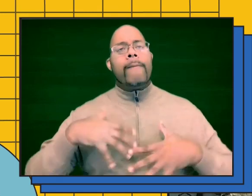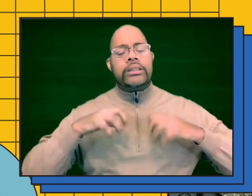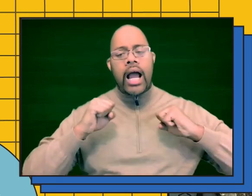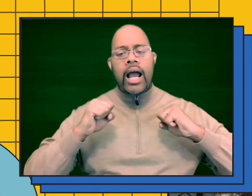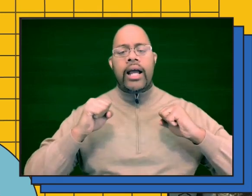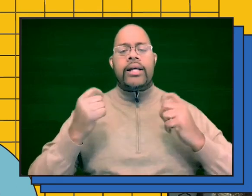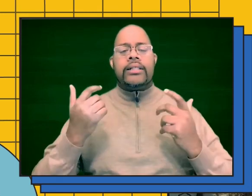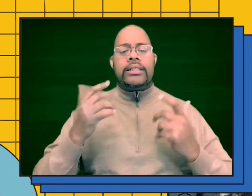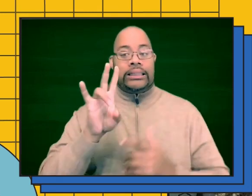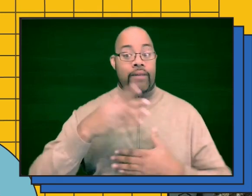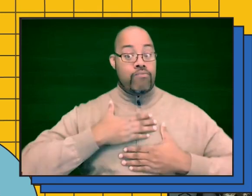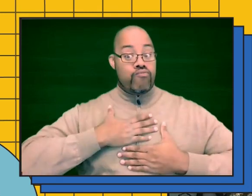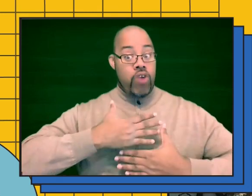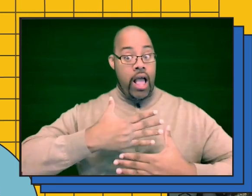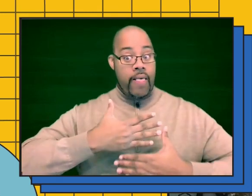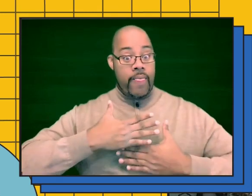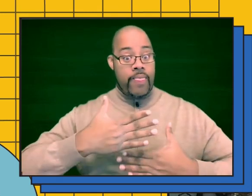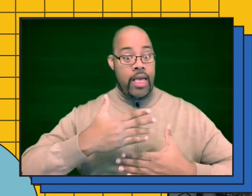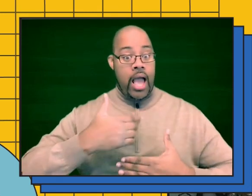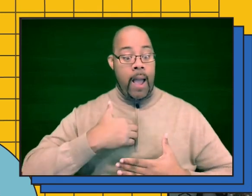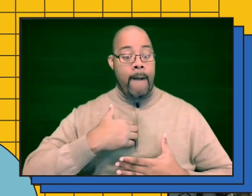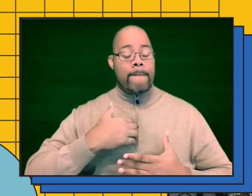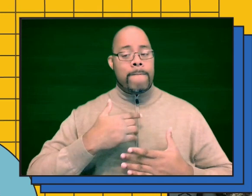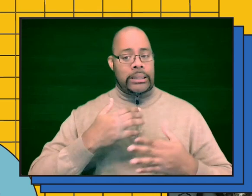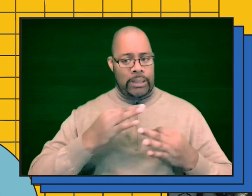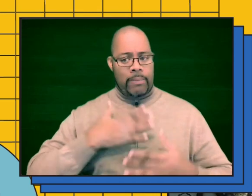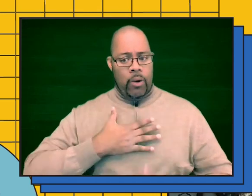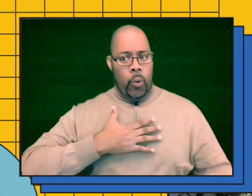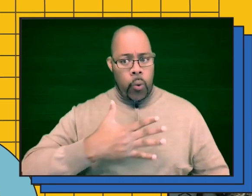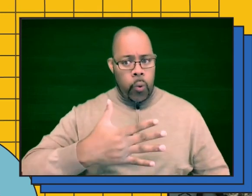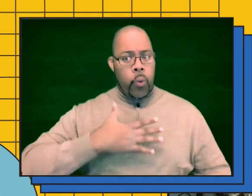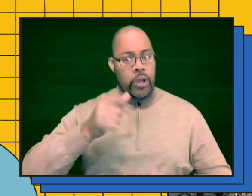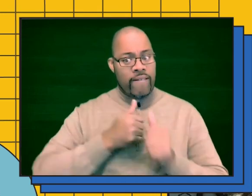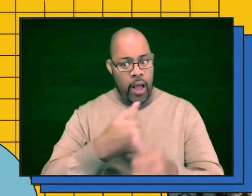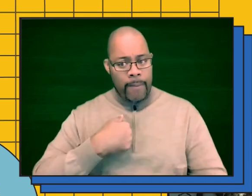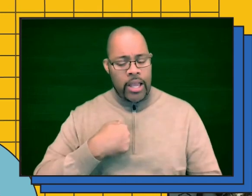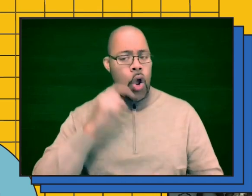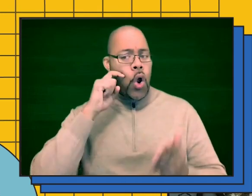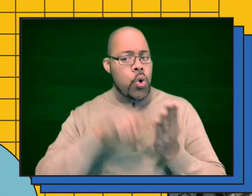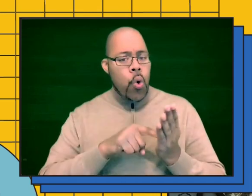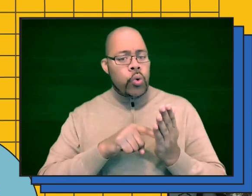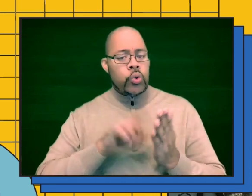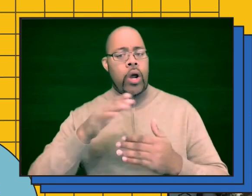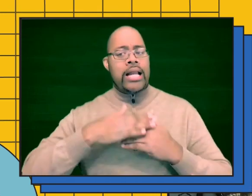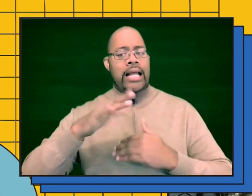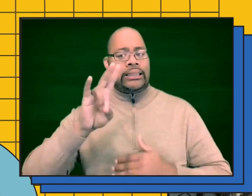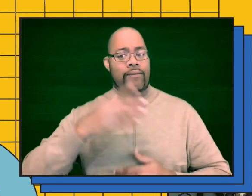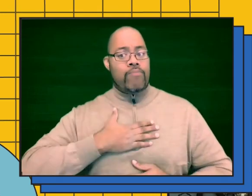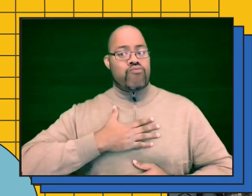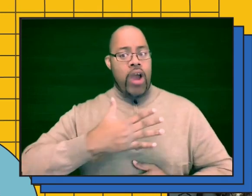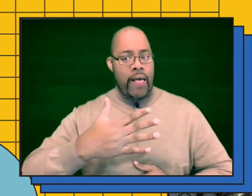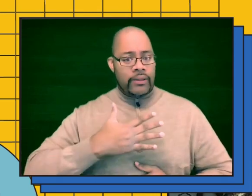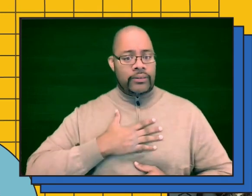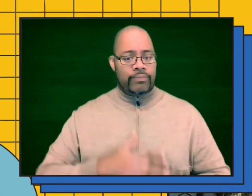So I'm going to take 7 breaths, and I'm going to mark my inhale and exhale. You all can join me, or you can just notice your next